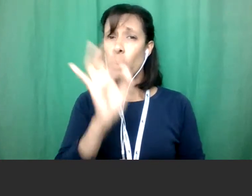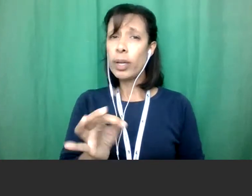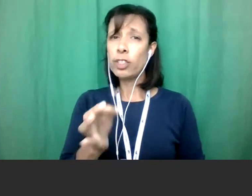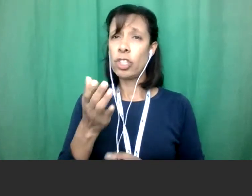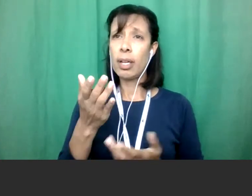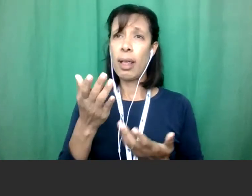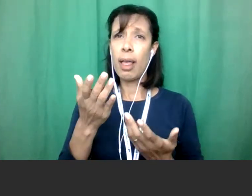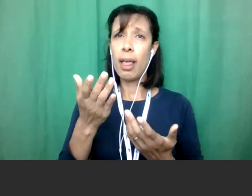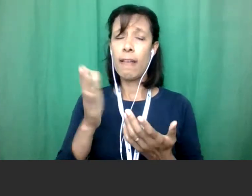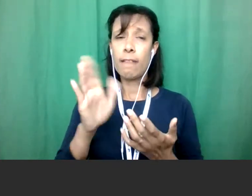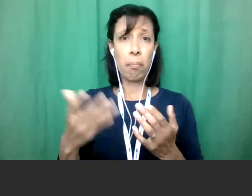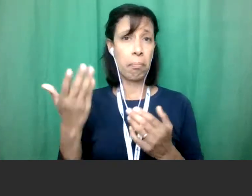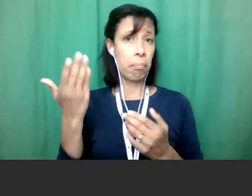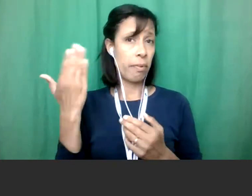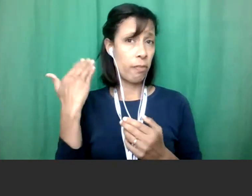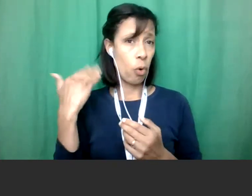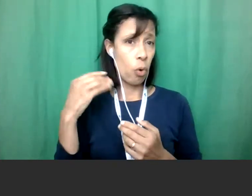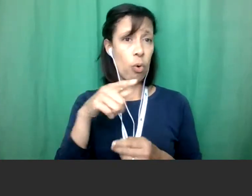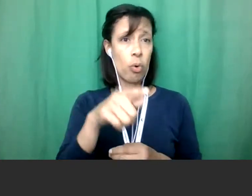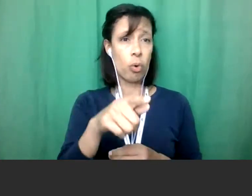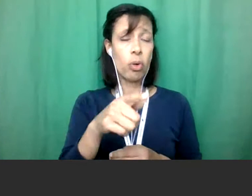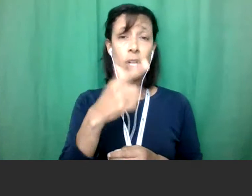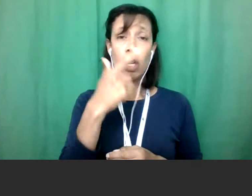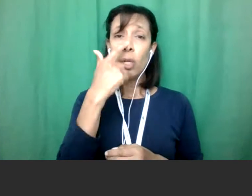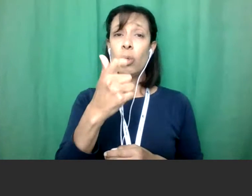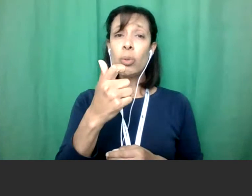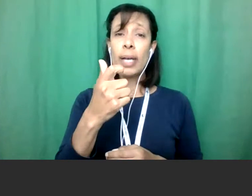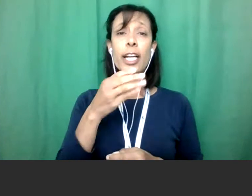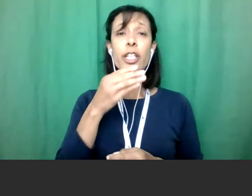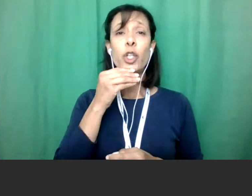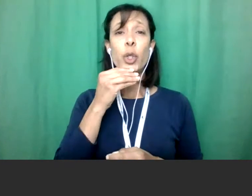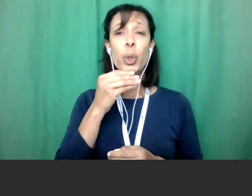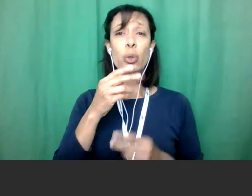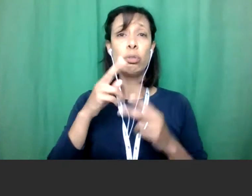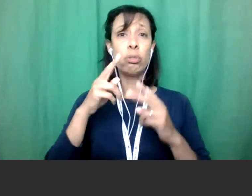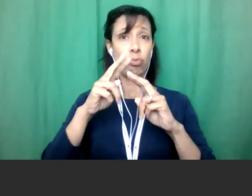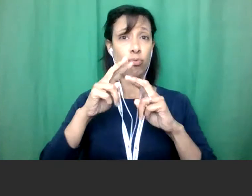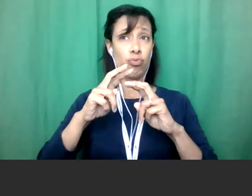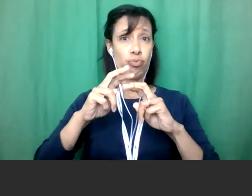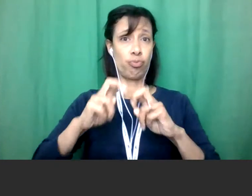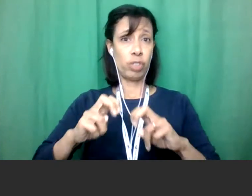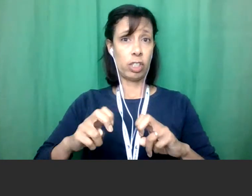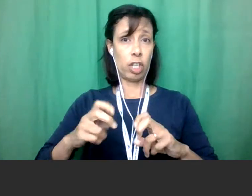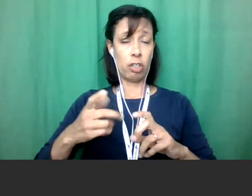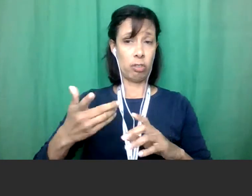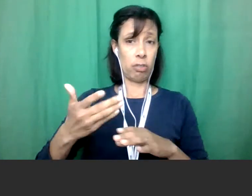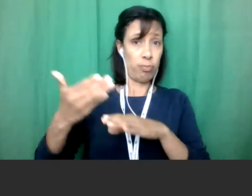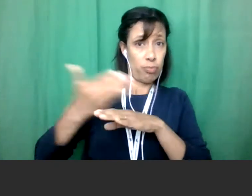previous research, and you would refer to previous research in your literature review.